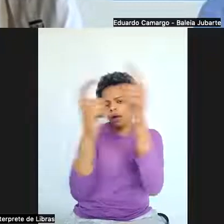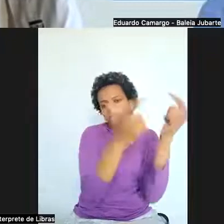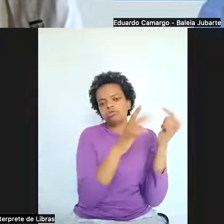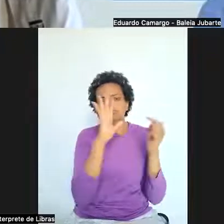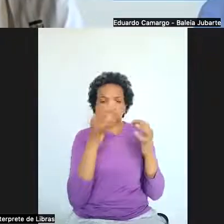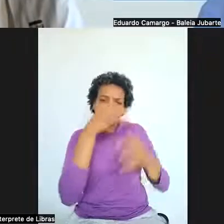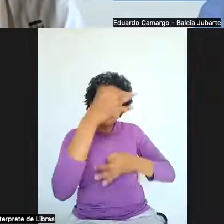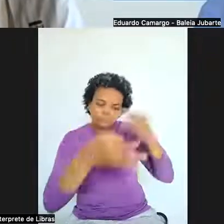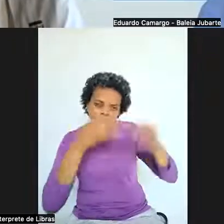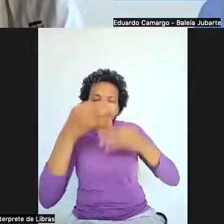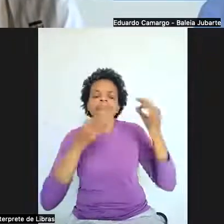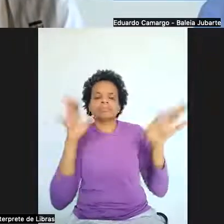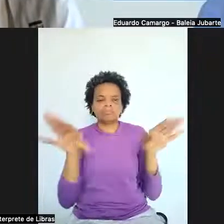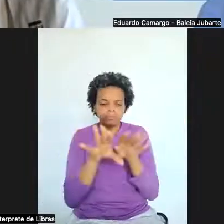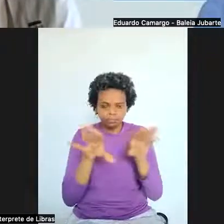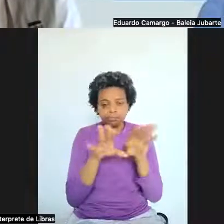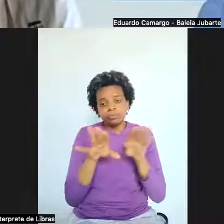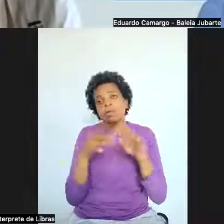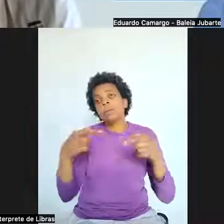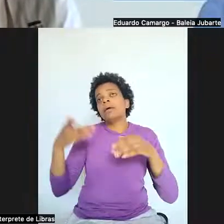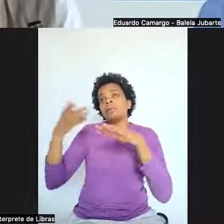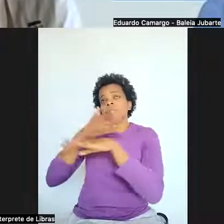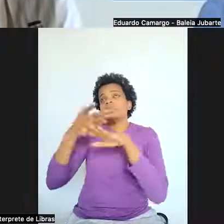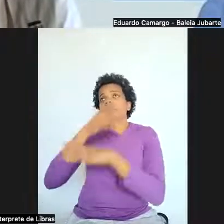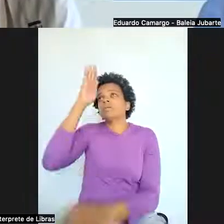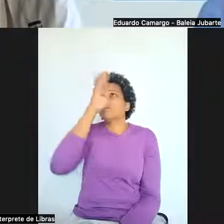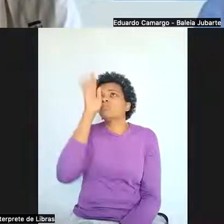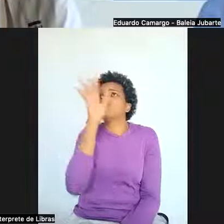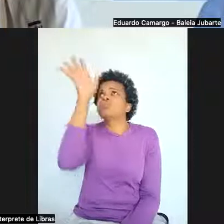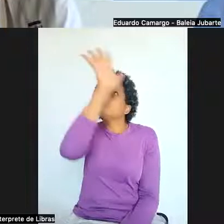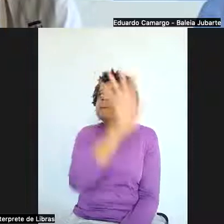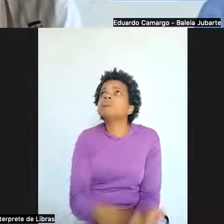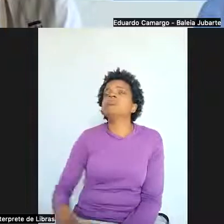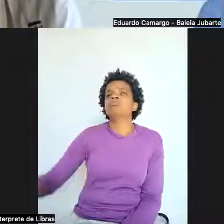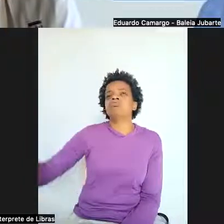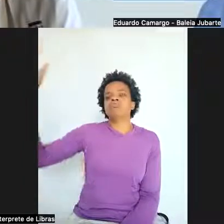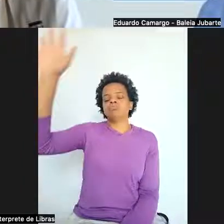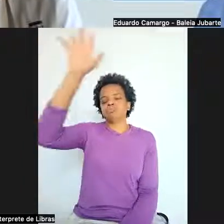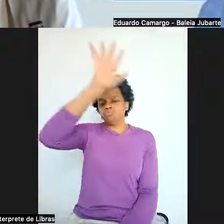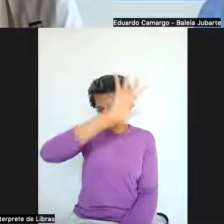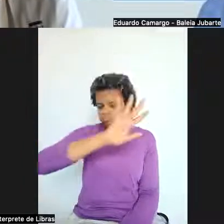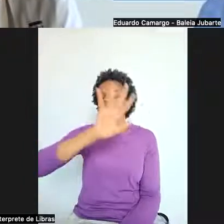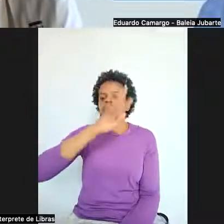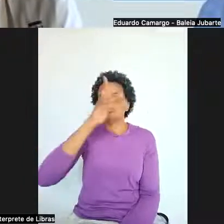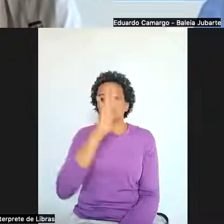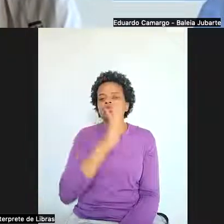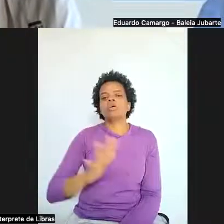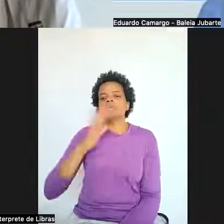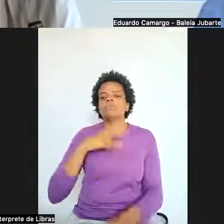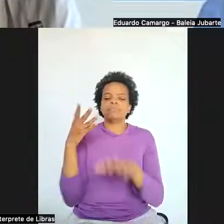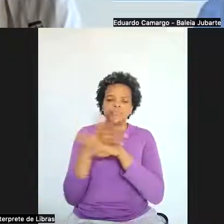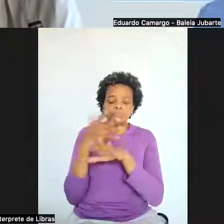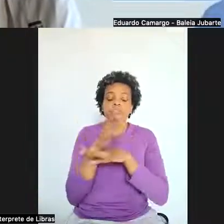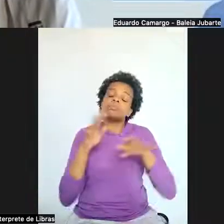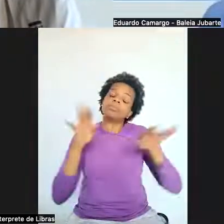acting in these different axes that we commented already, and that are that work nationwide.